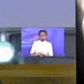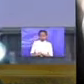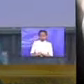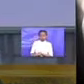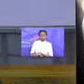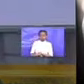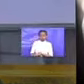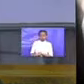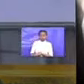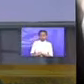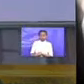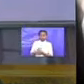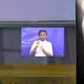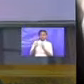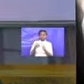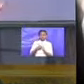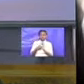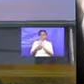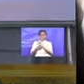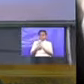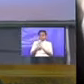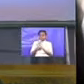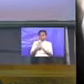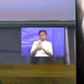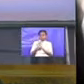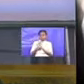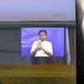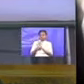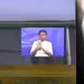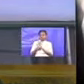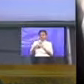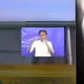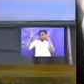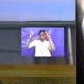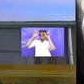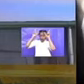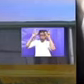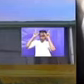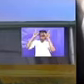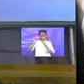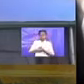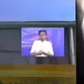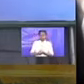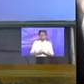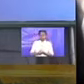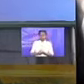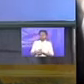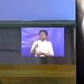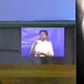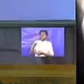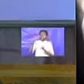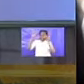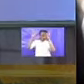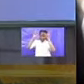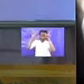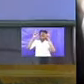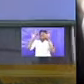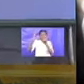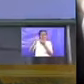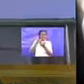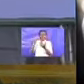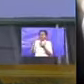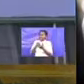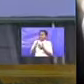There's a temple somewhere with three cows, not too far from where I live. Those cows are taken better care of than you've ever been taken care